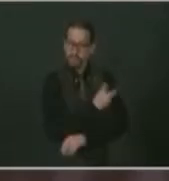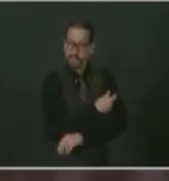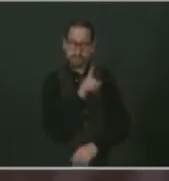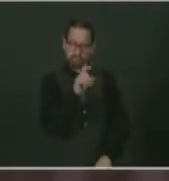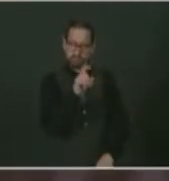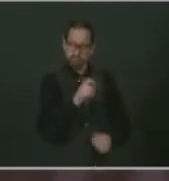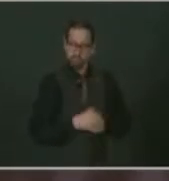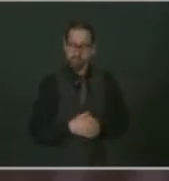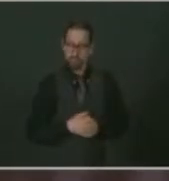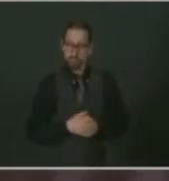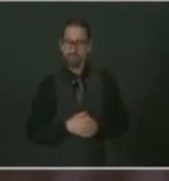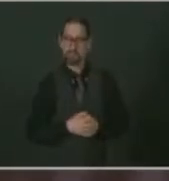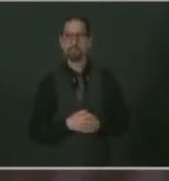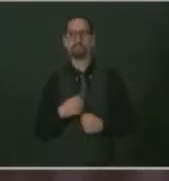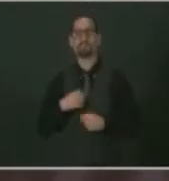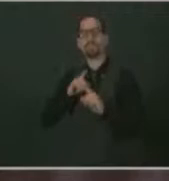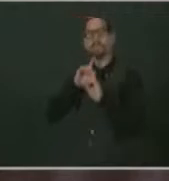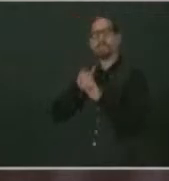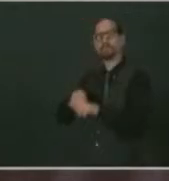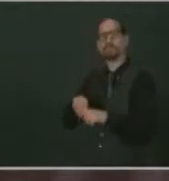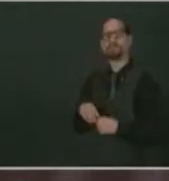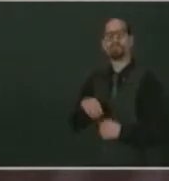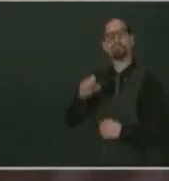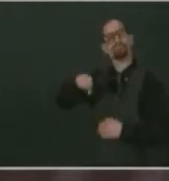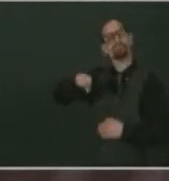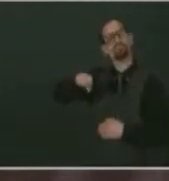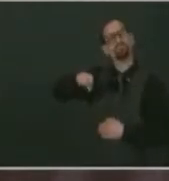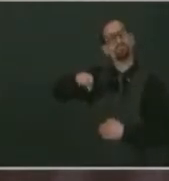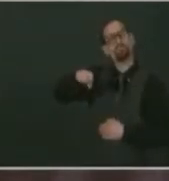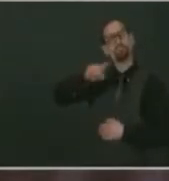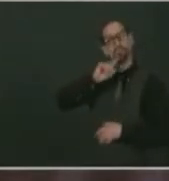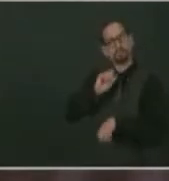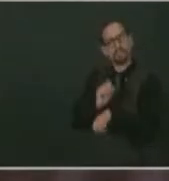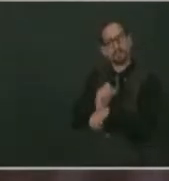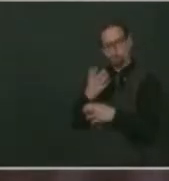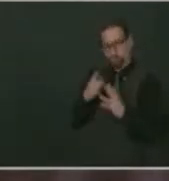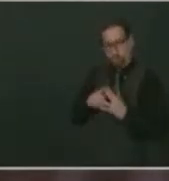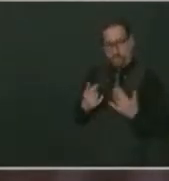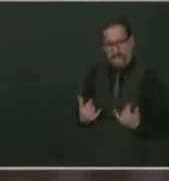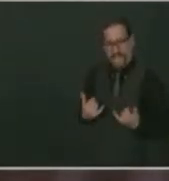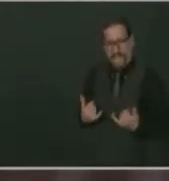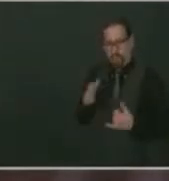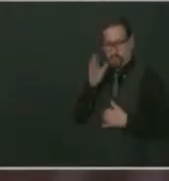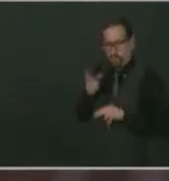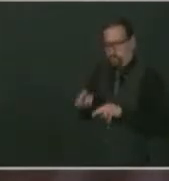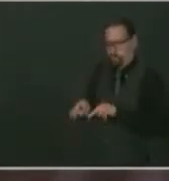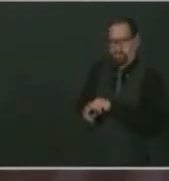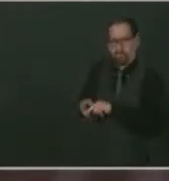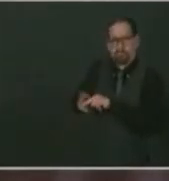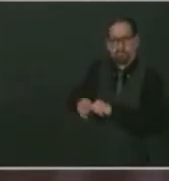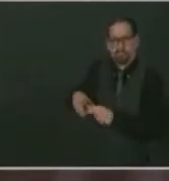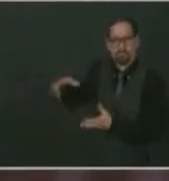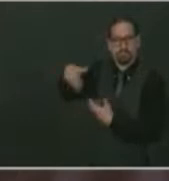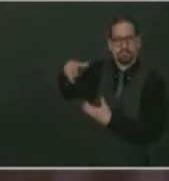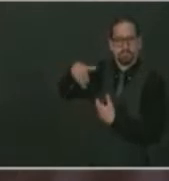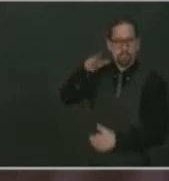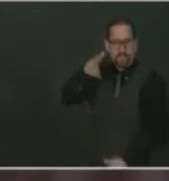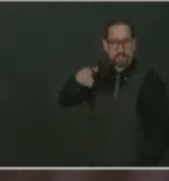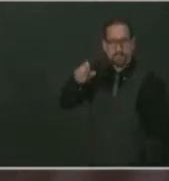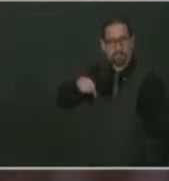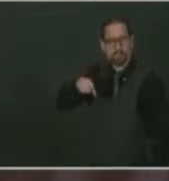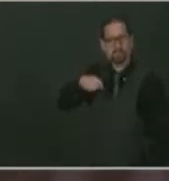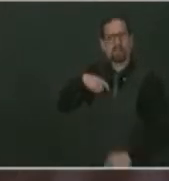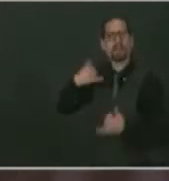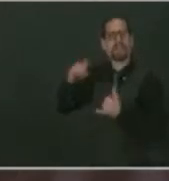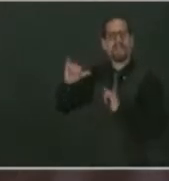No, we do. So we've started to see some of the increases actually manifest themselves in our ordering process and system. So